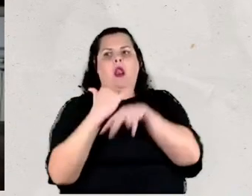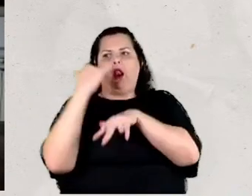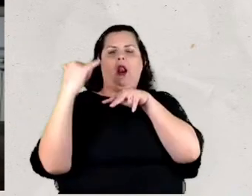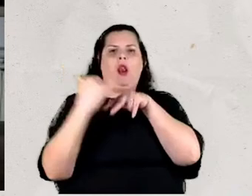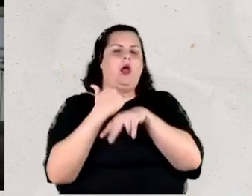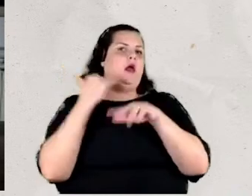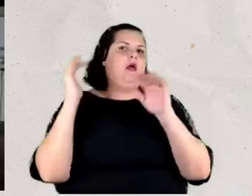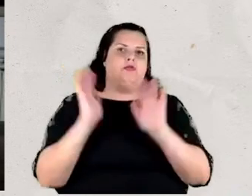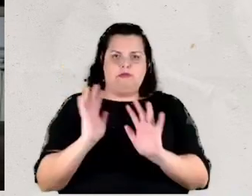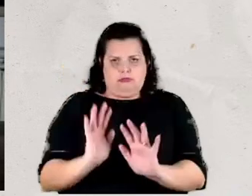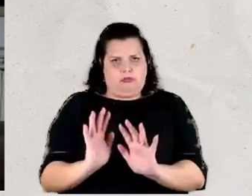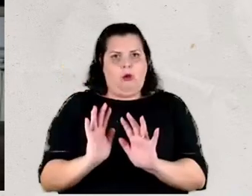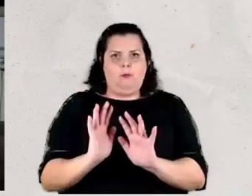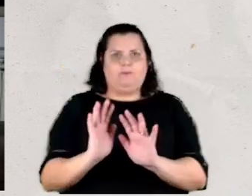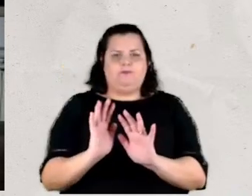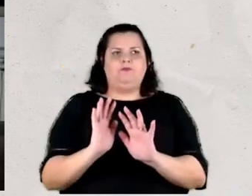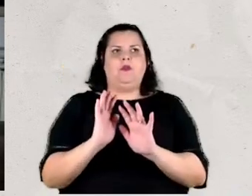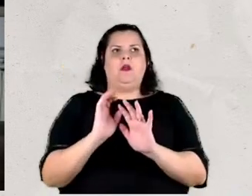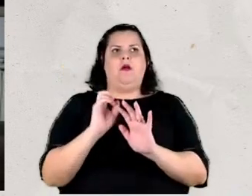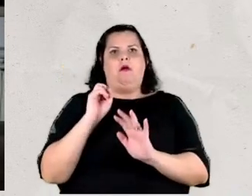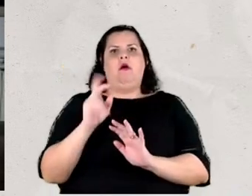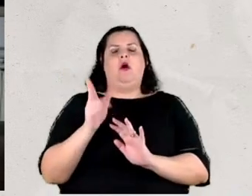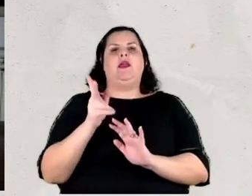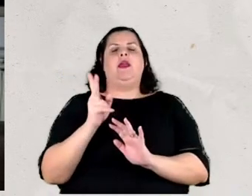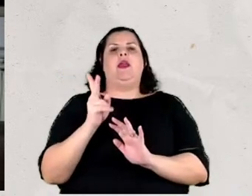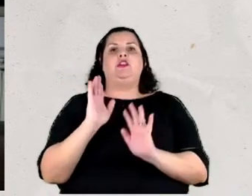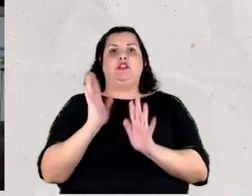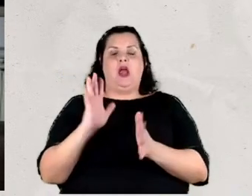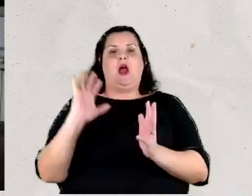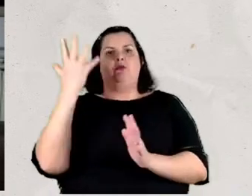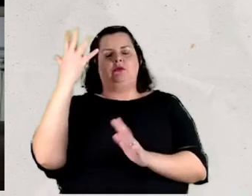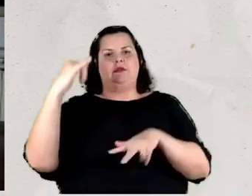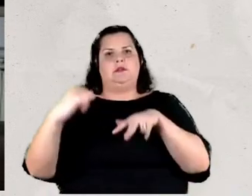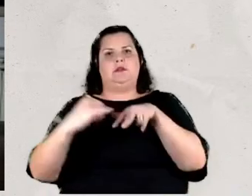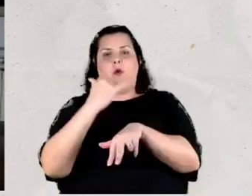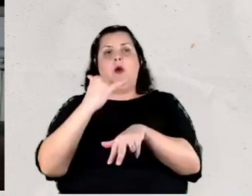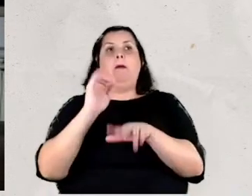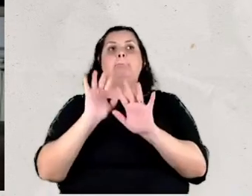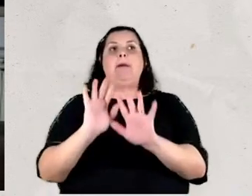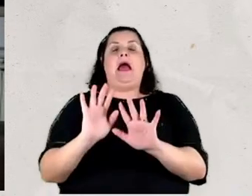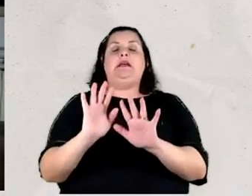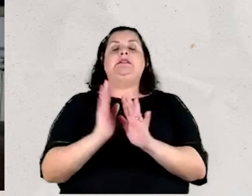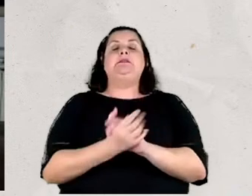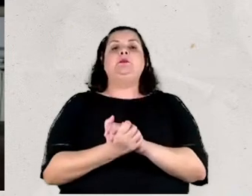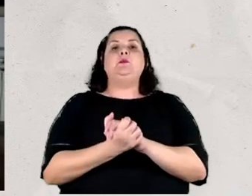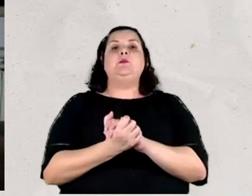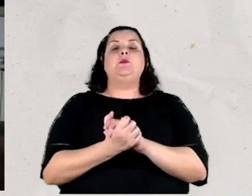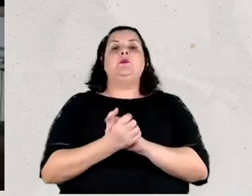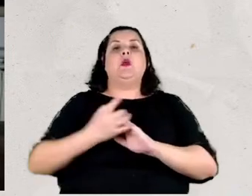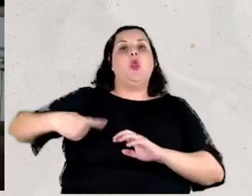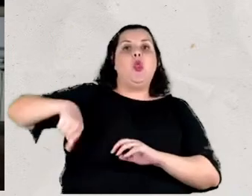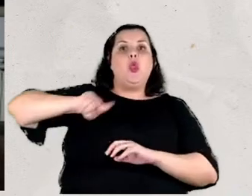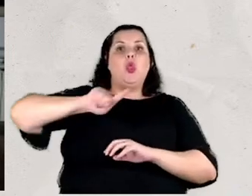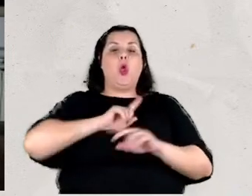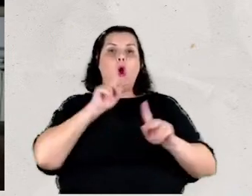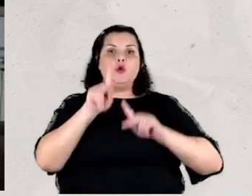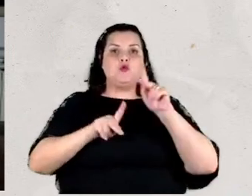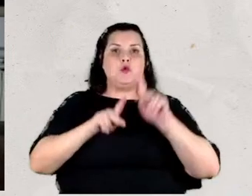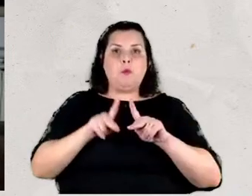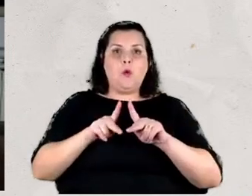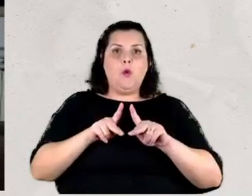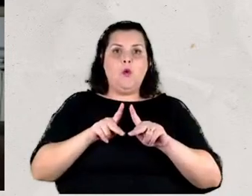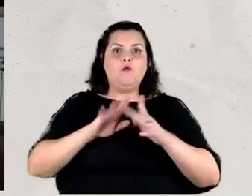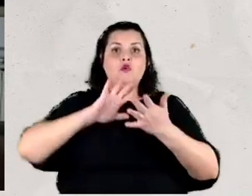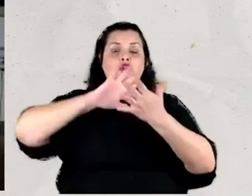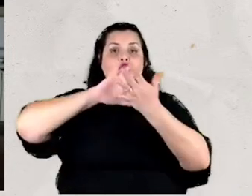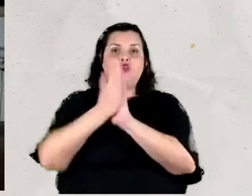people that defeated the Holocaust, that overcame the Holocaust. And so I'm looking at how we did